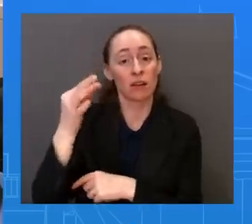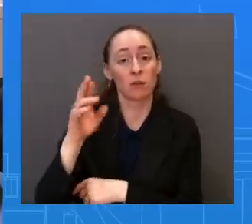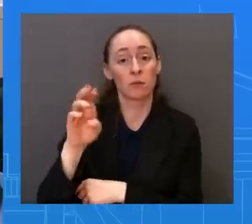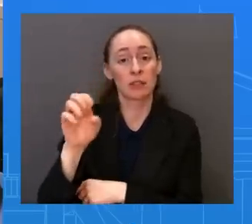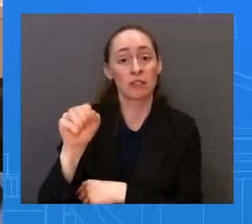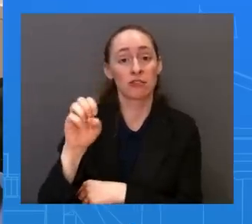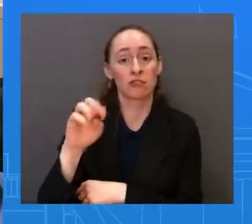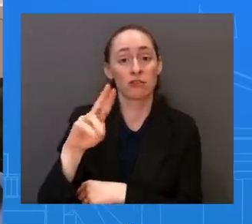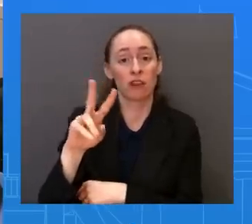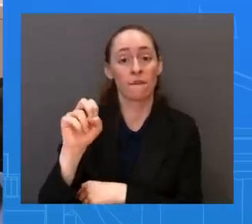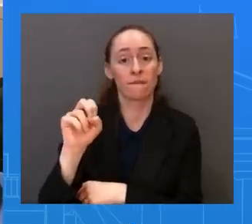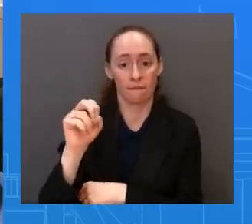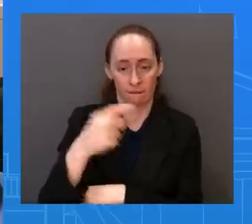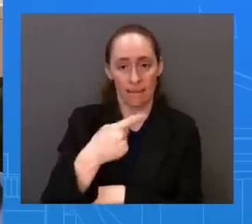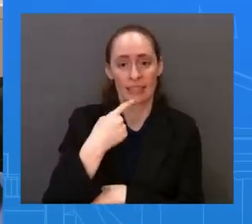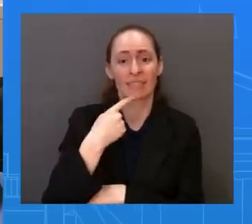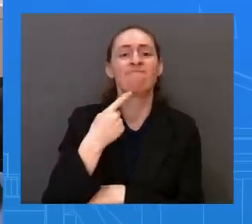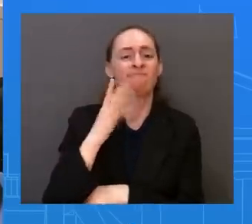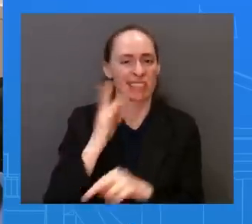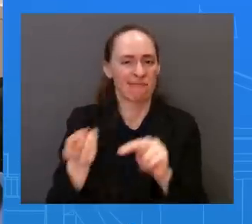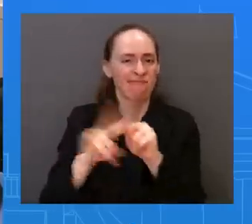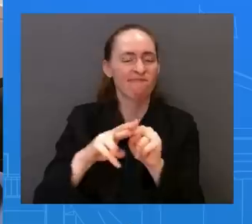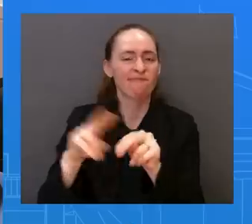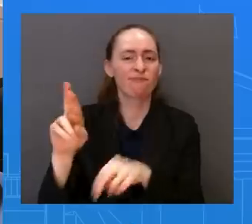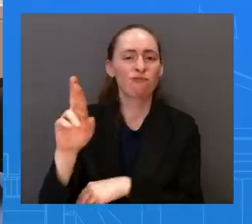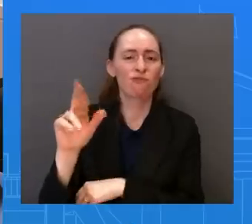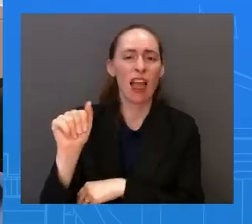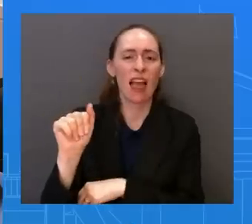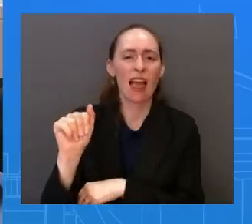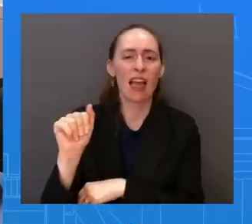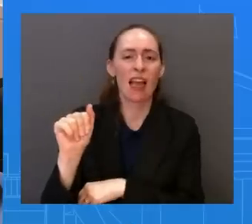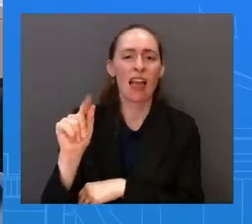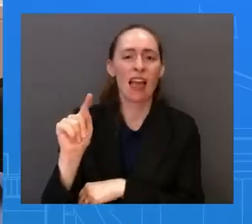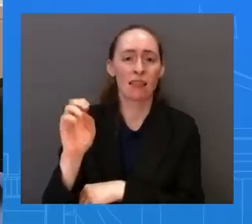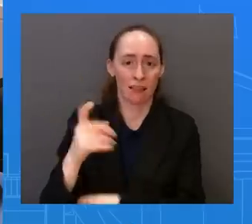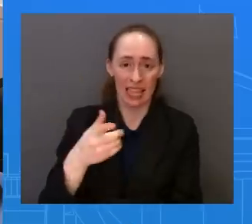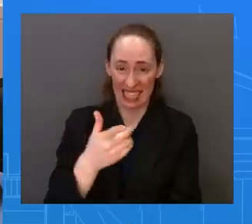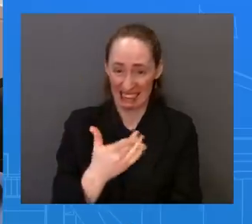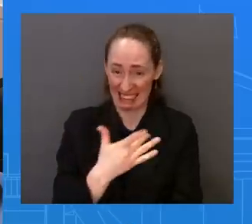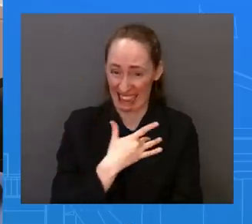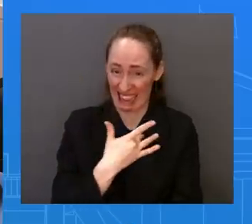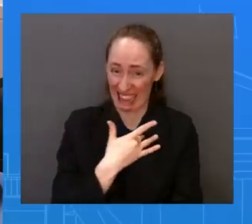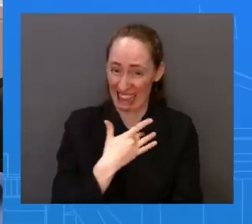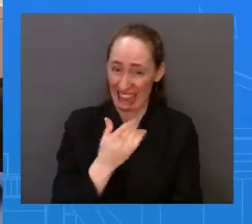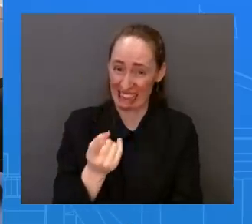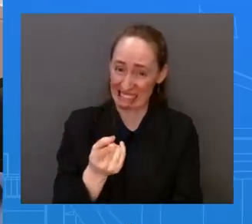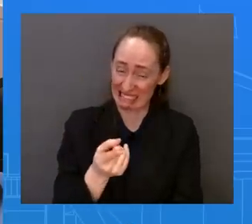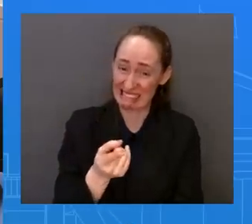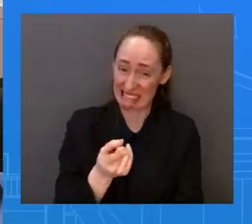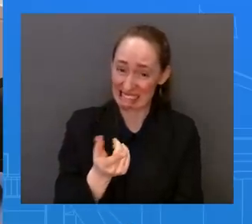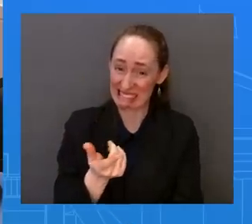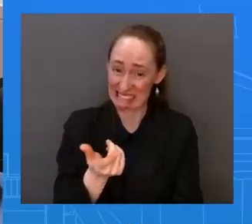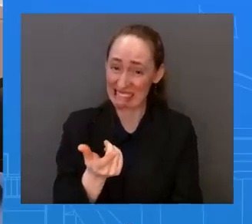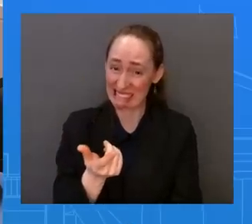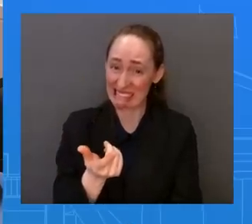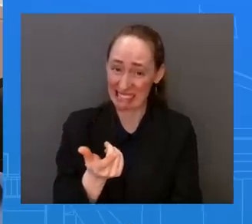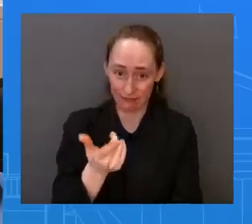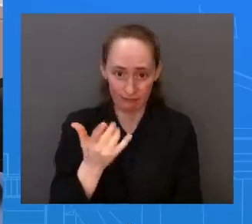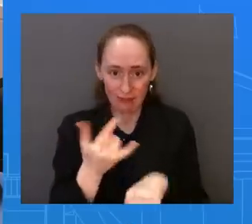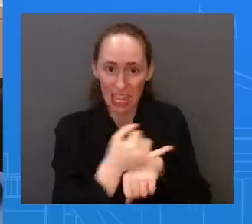about rising borrowing costs for businesses, for consumers, and how is this going to impact his economic plan going